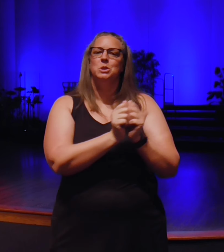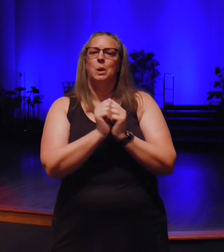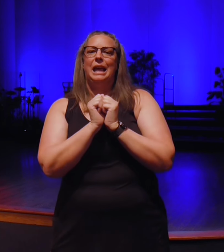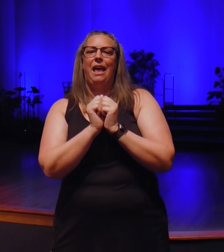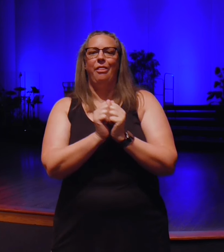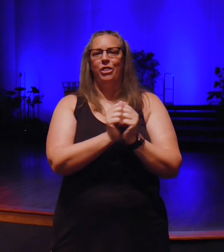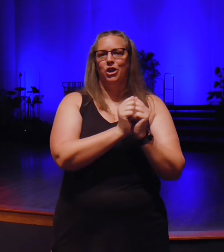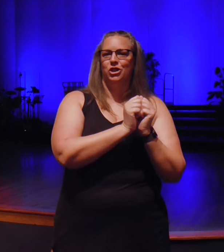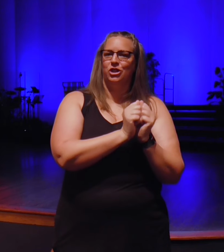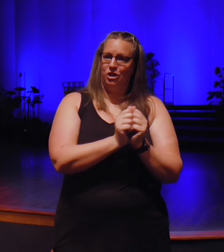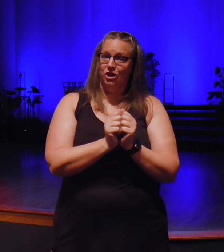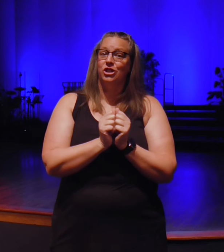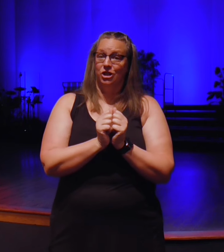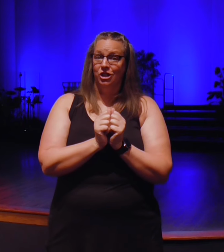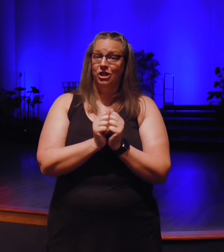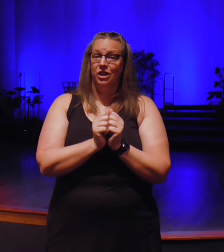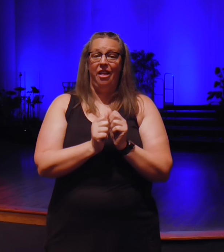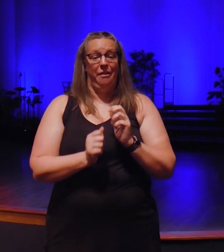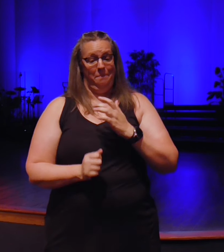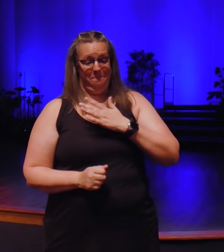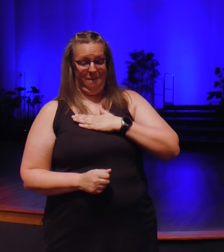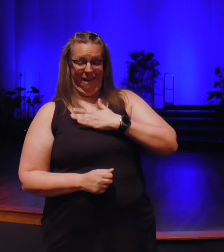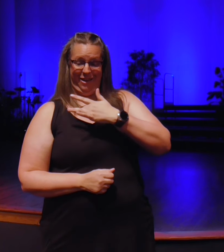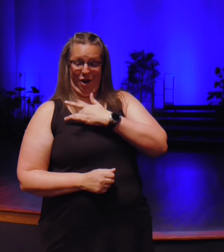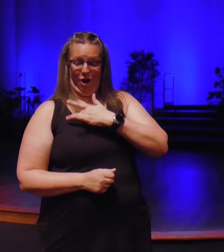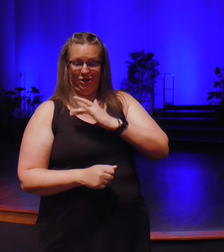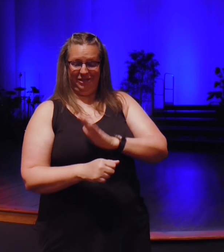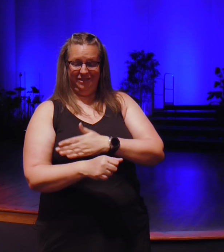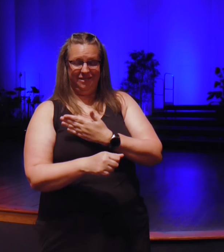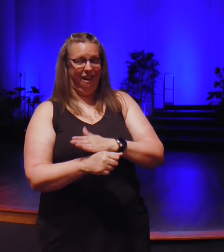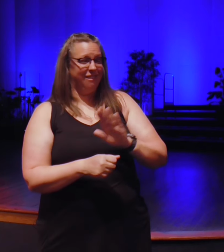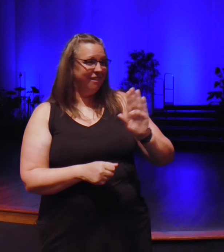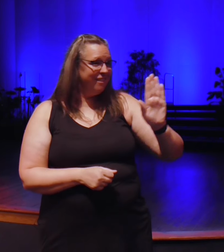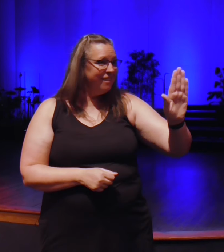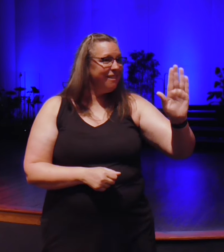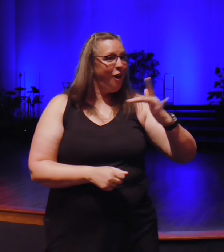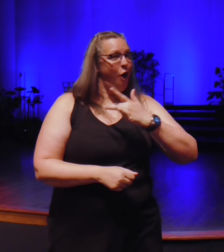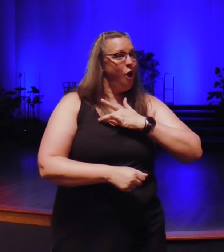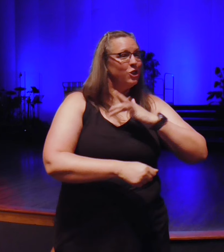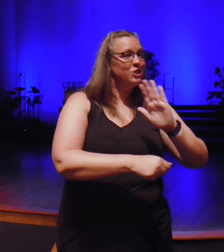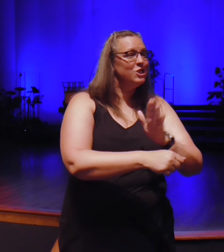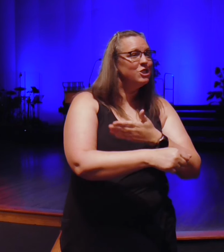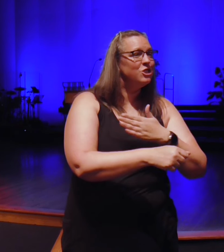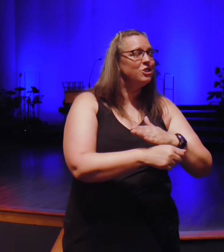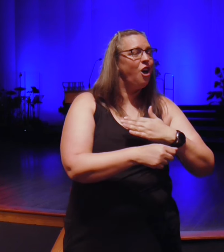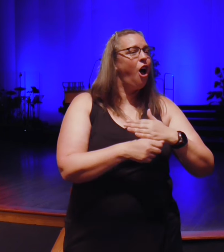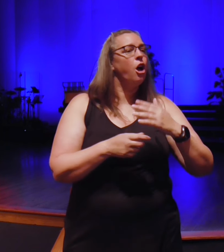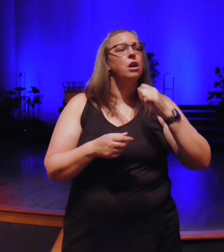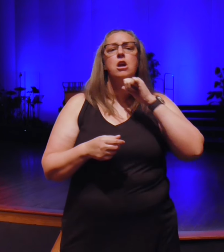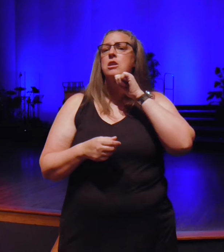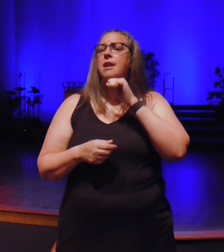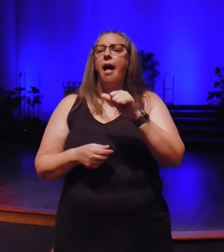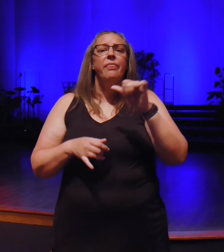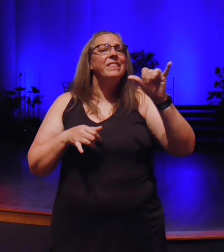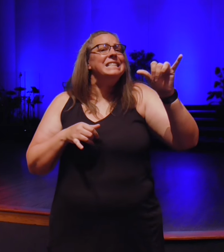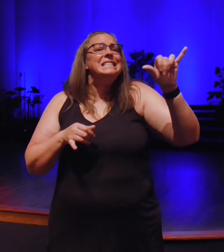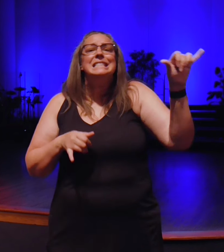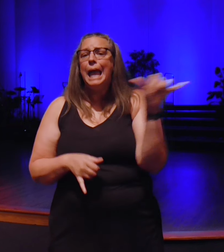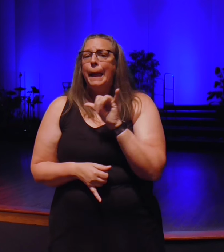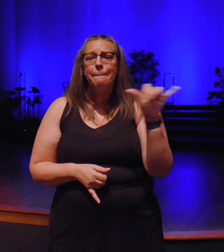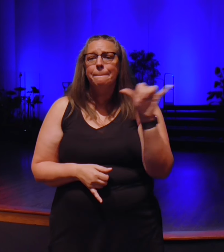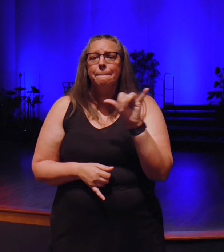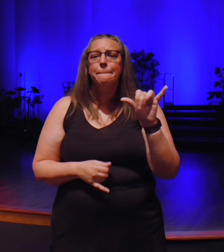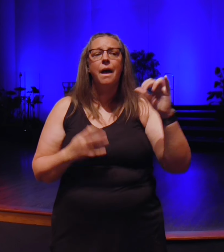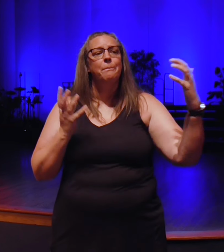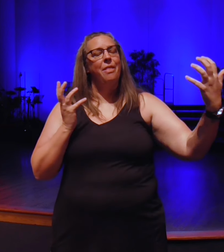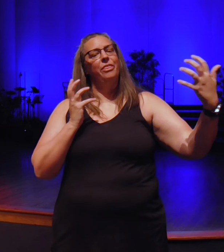added to, and their heart song is added to, and they never quite express in the same way. It's like coming